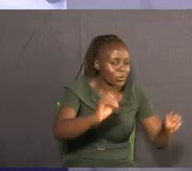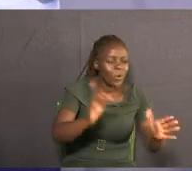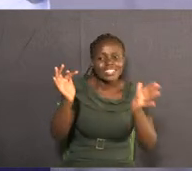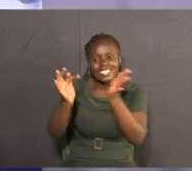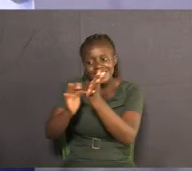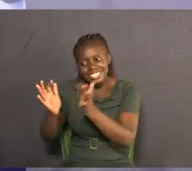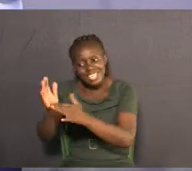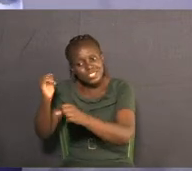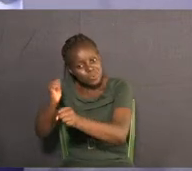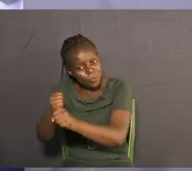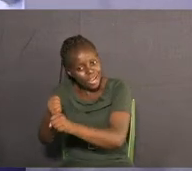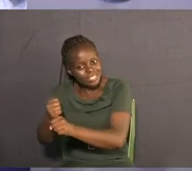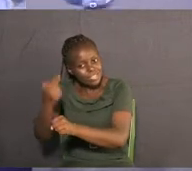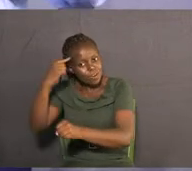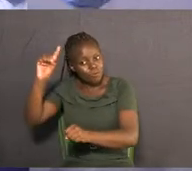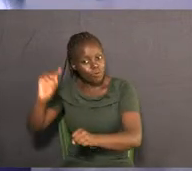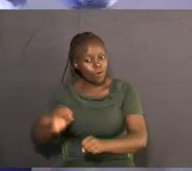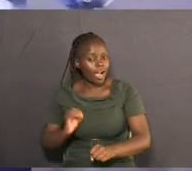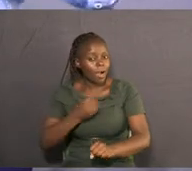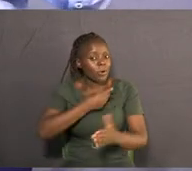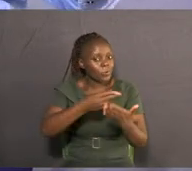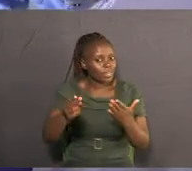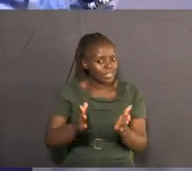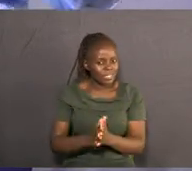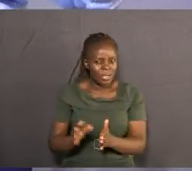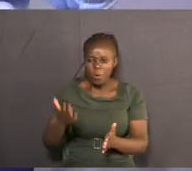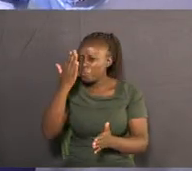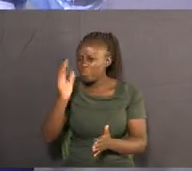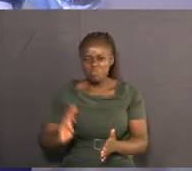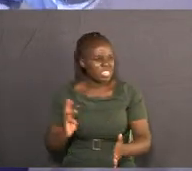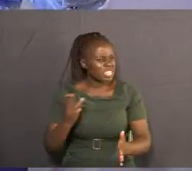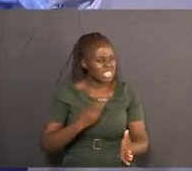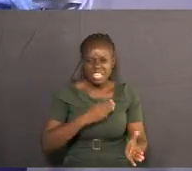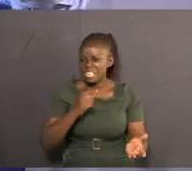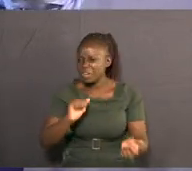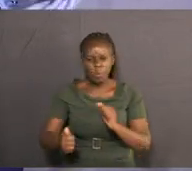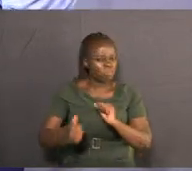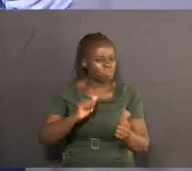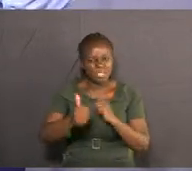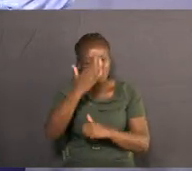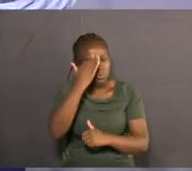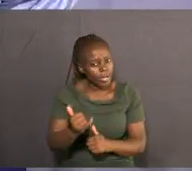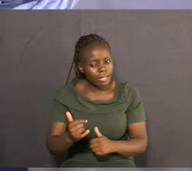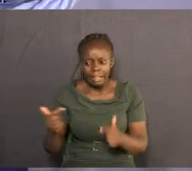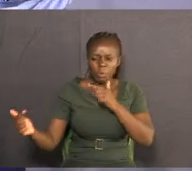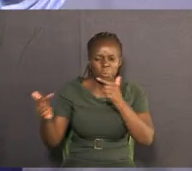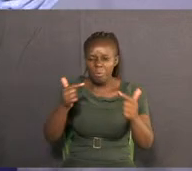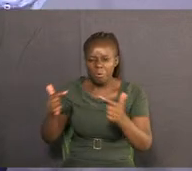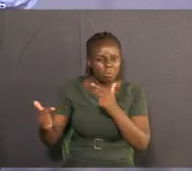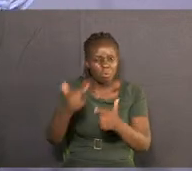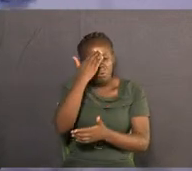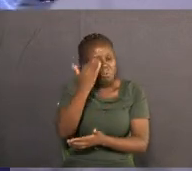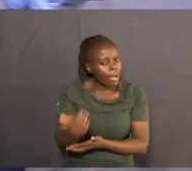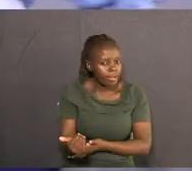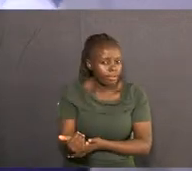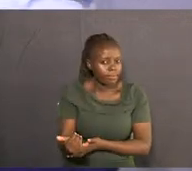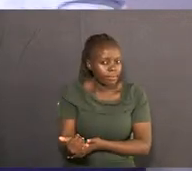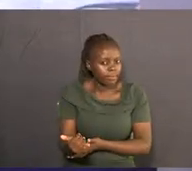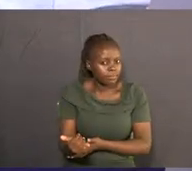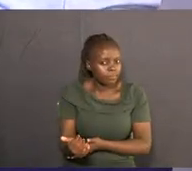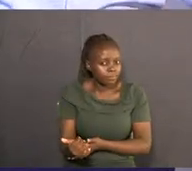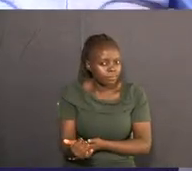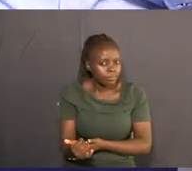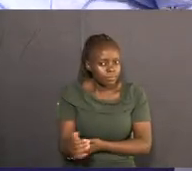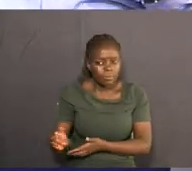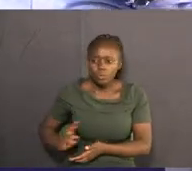And the question we ask ourselves is, why should we compete with one another in the body of Christ? Why shouldn't we